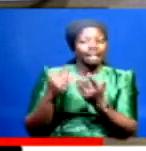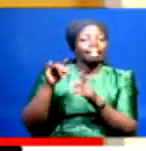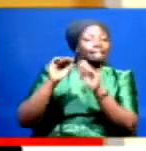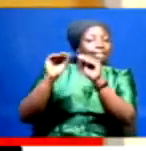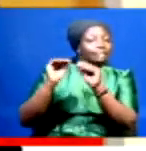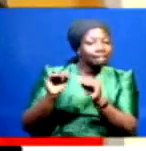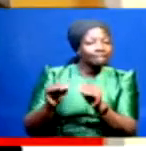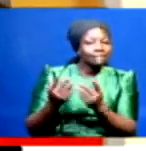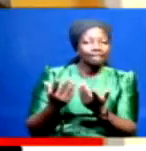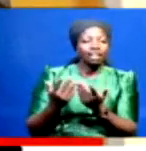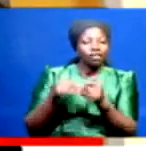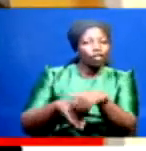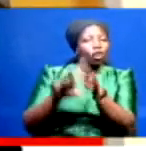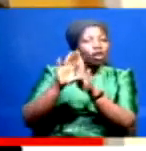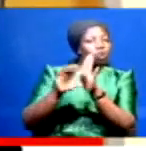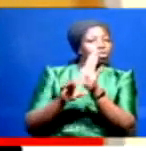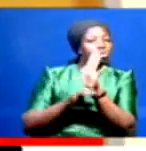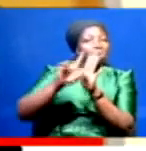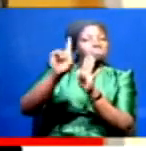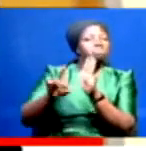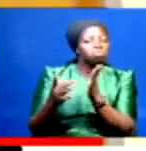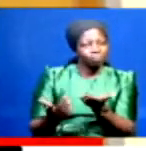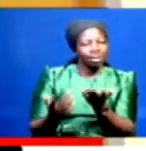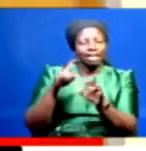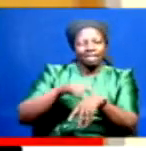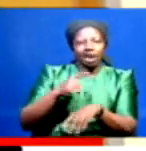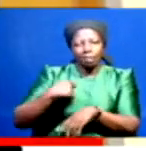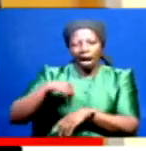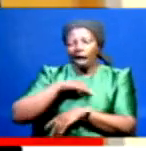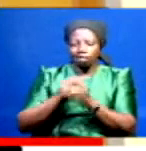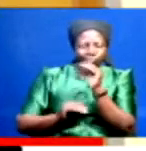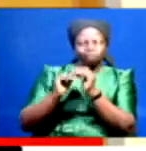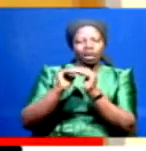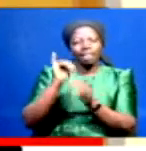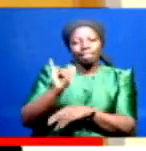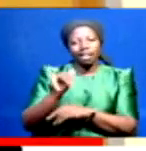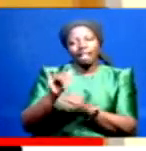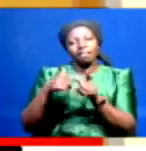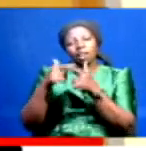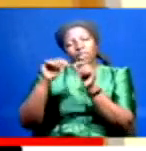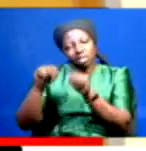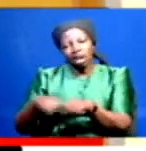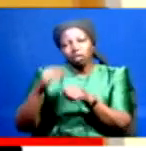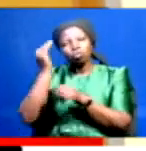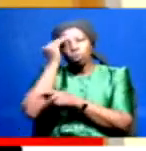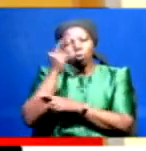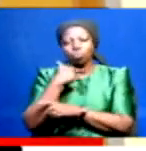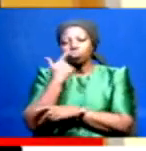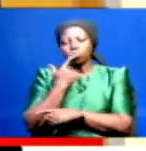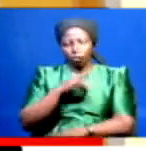subscribe to what the constitution says? So once we are at that space, we can be able to rein in on whoever it is that we